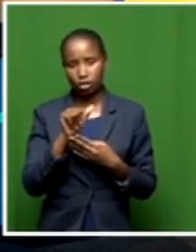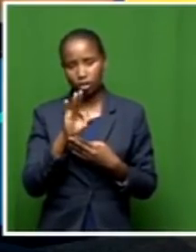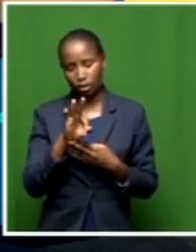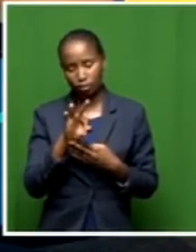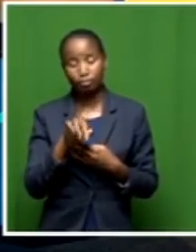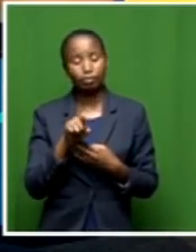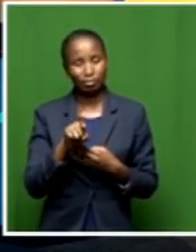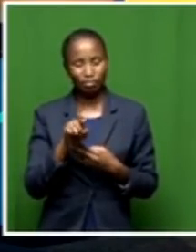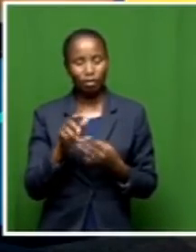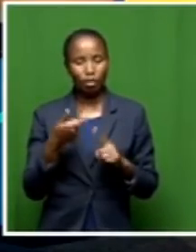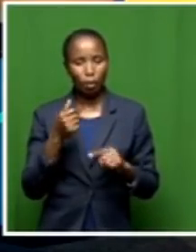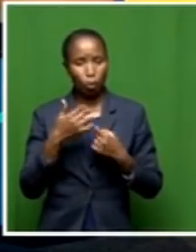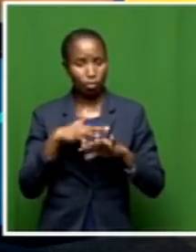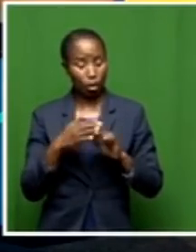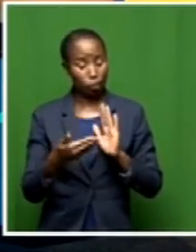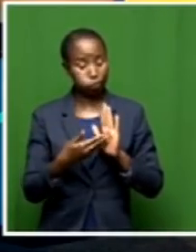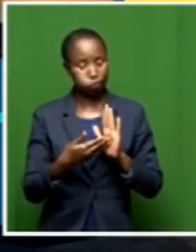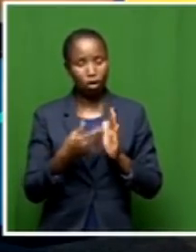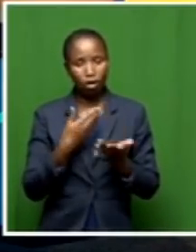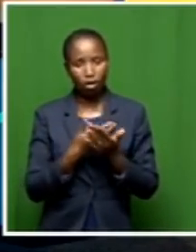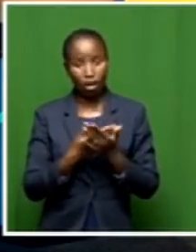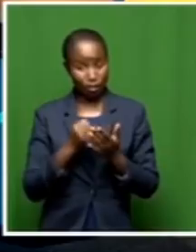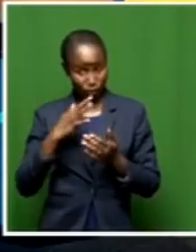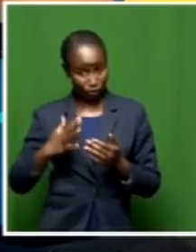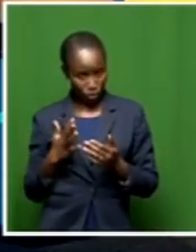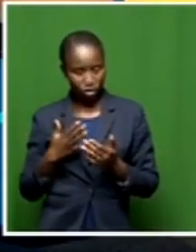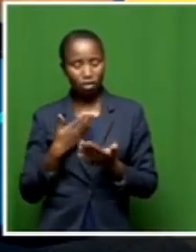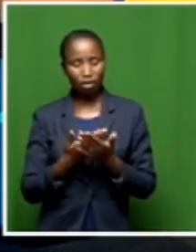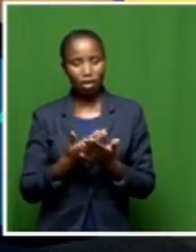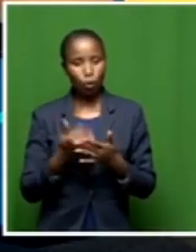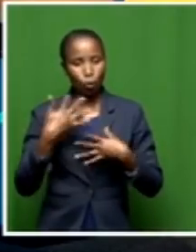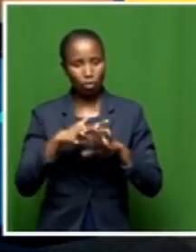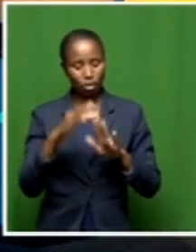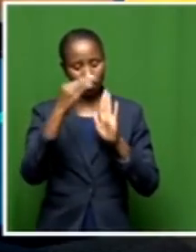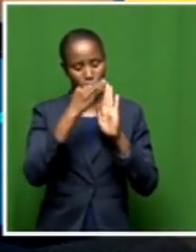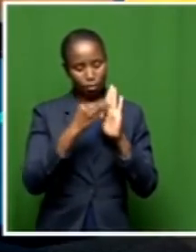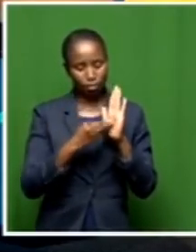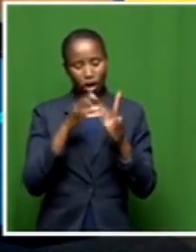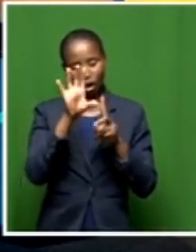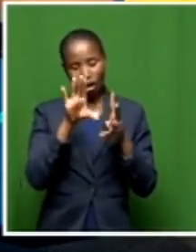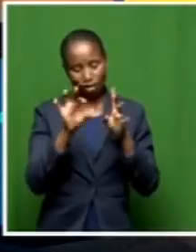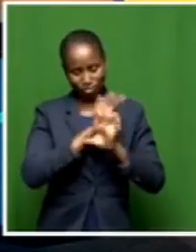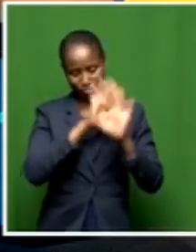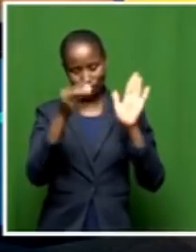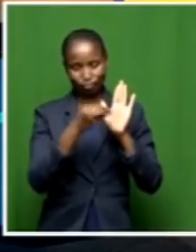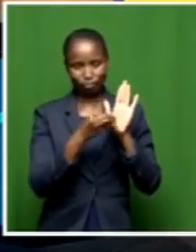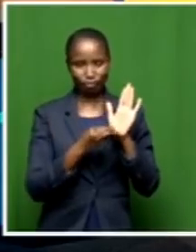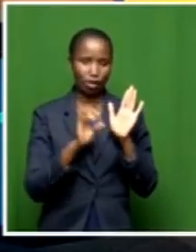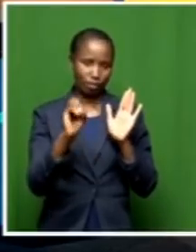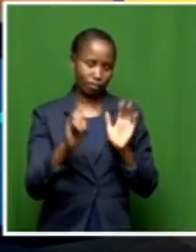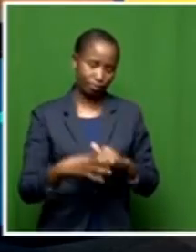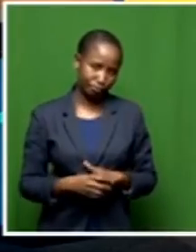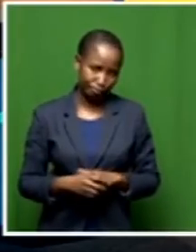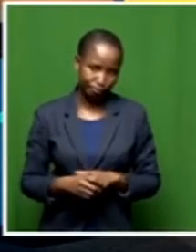down into the different areas, you'll be able to get a much more clearer picture of that. And just as per the